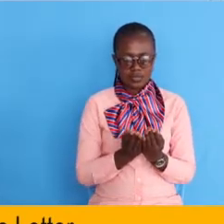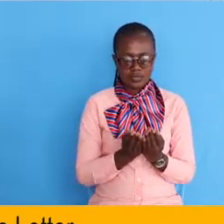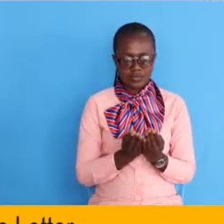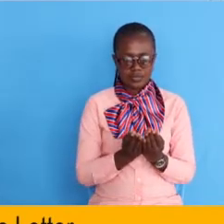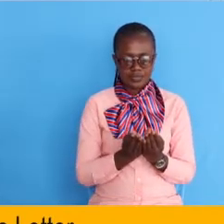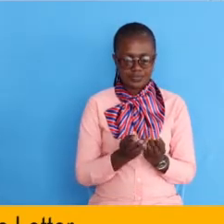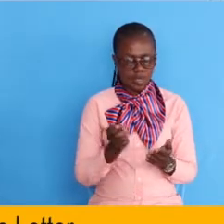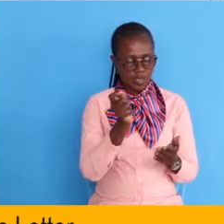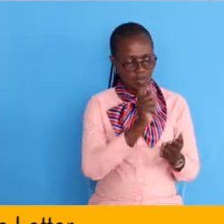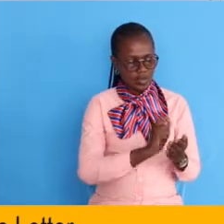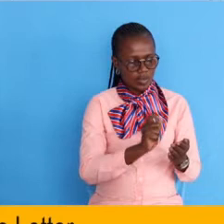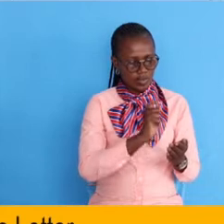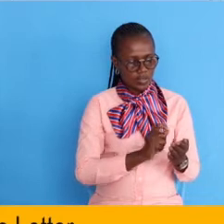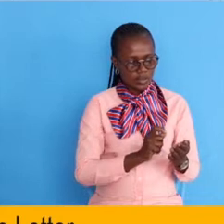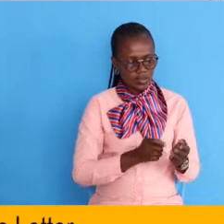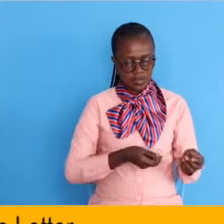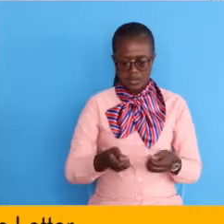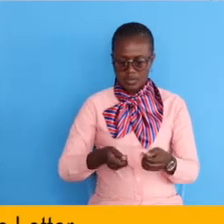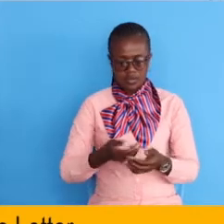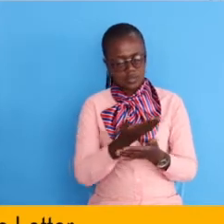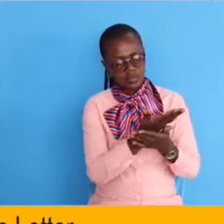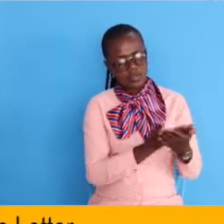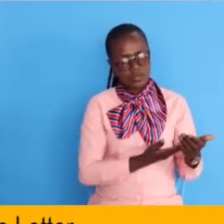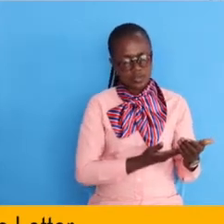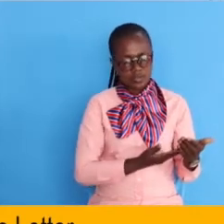on writing business letters.